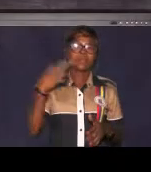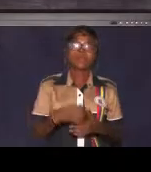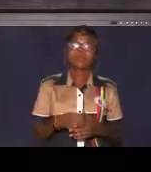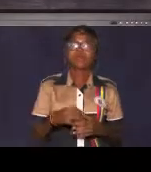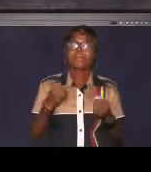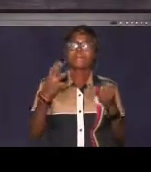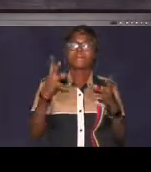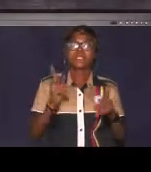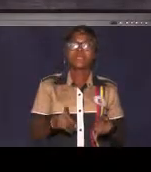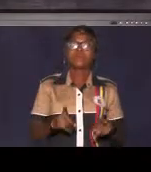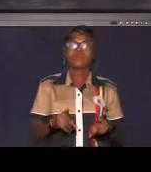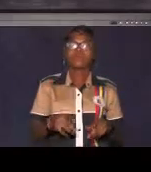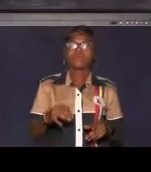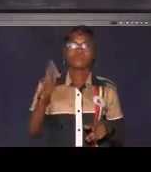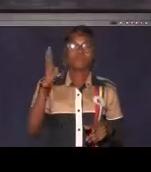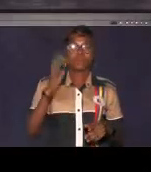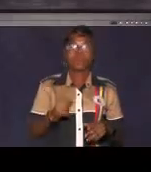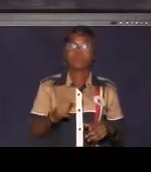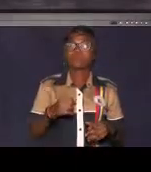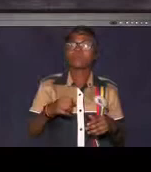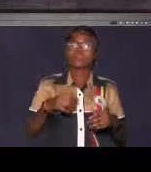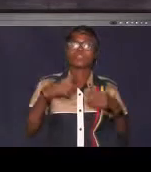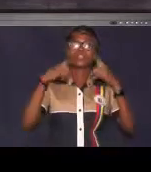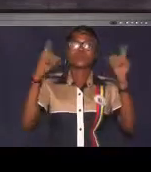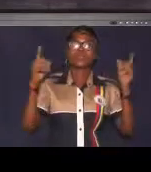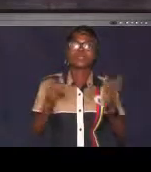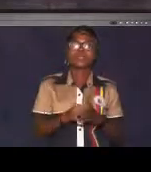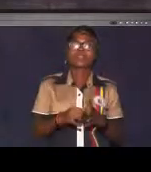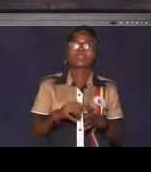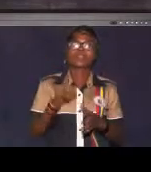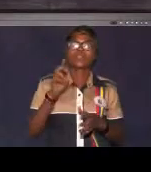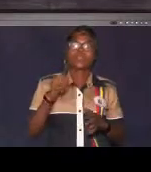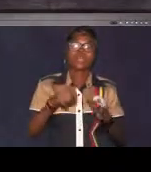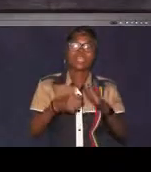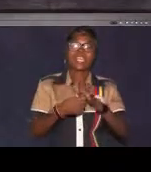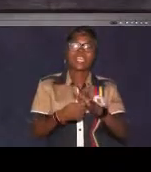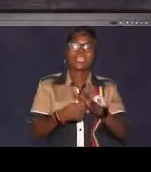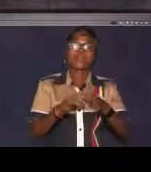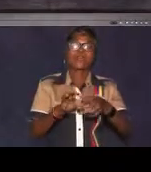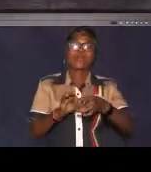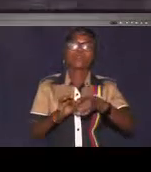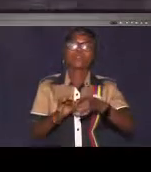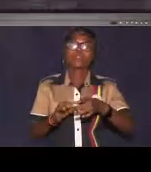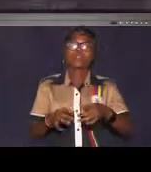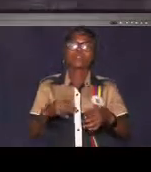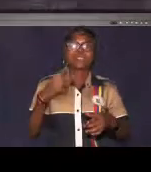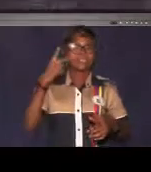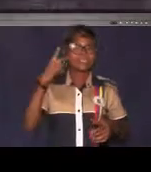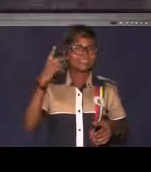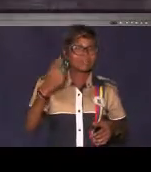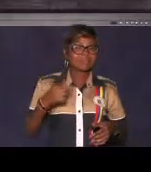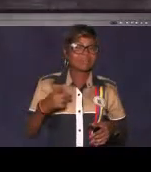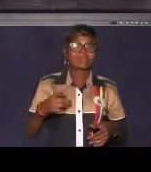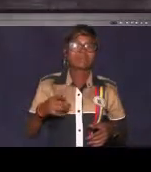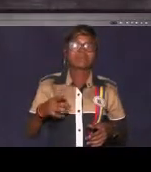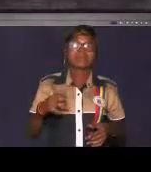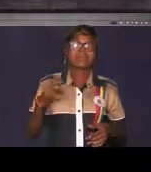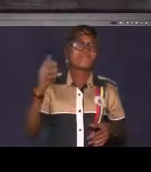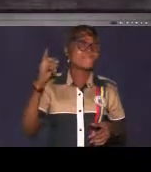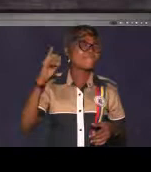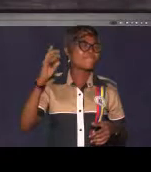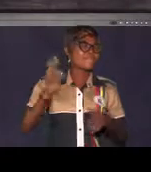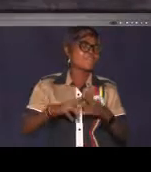ring. Many of us will be shocked to know that the word key holder has been misused